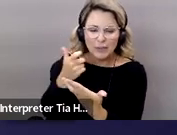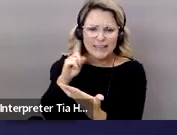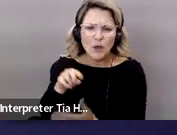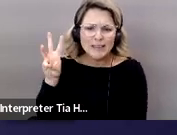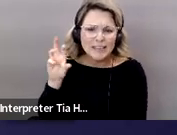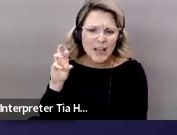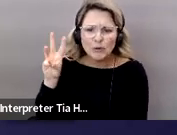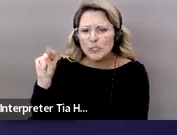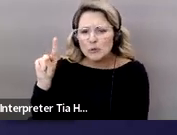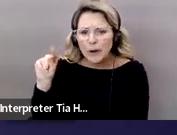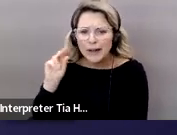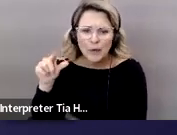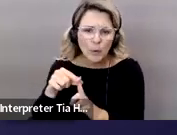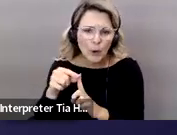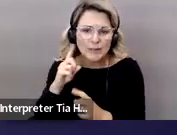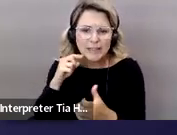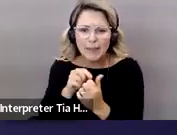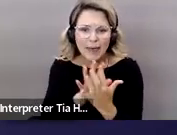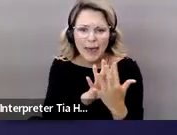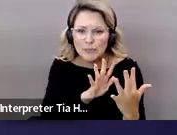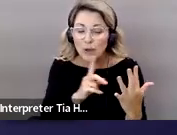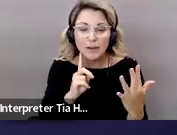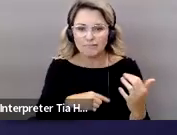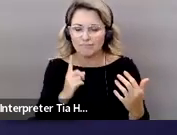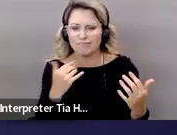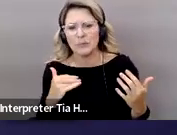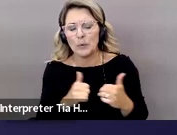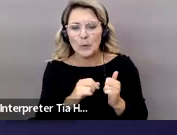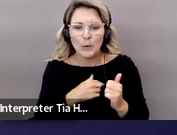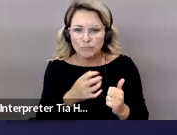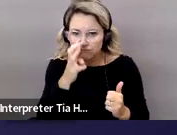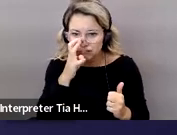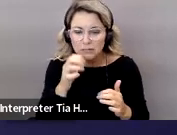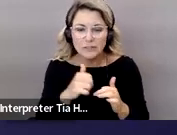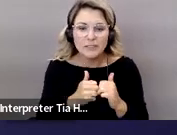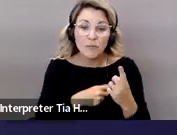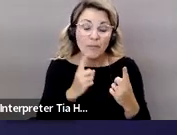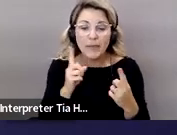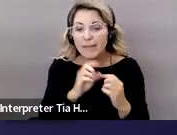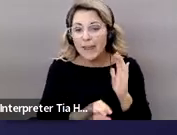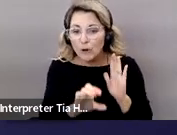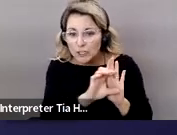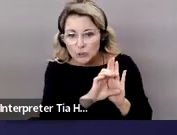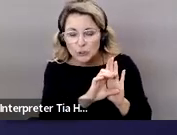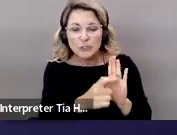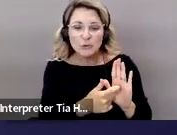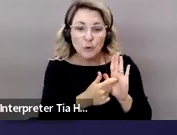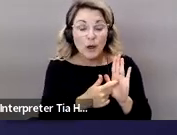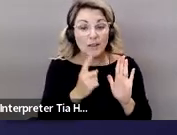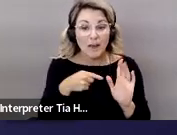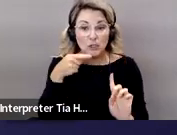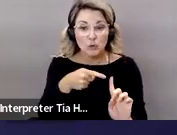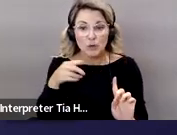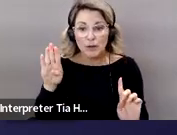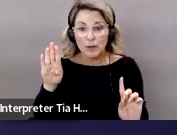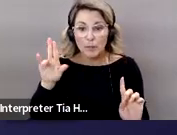620 words in an abstract. Sometimes it can have X number of characters. Sometimes it will tell you what needs to be in bulleted form and what